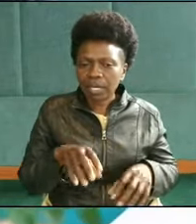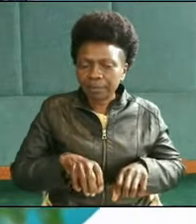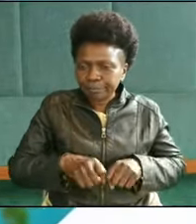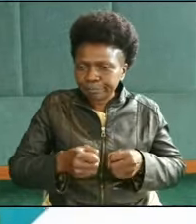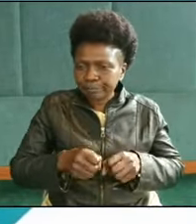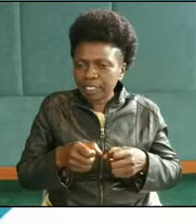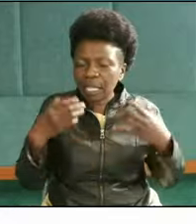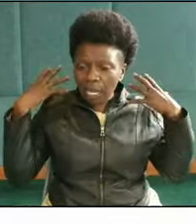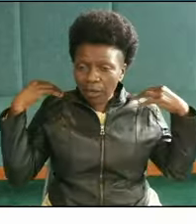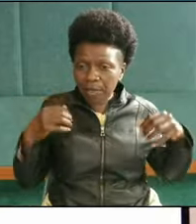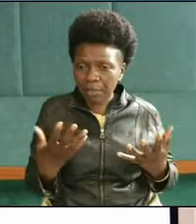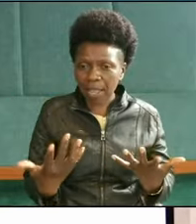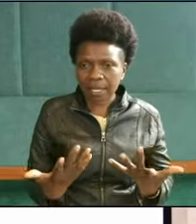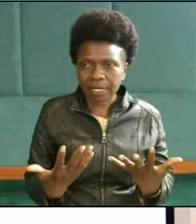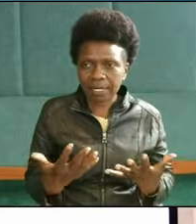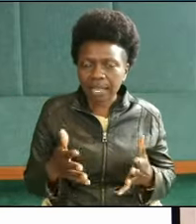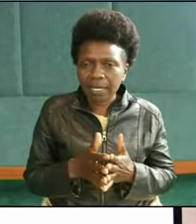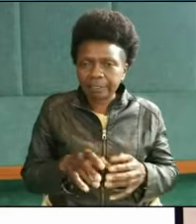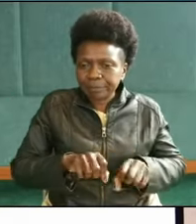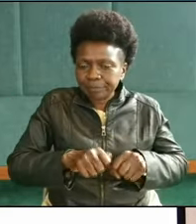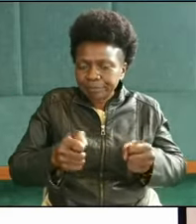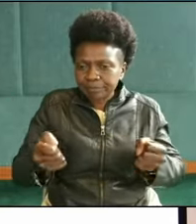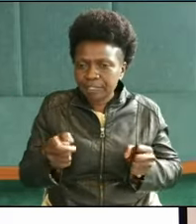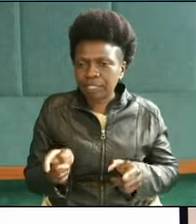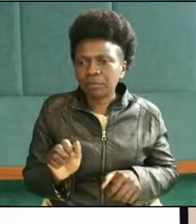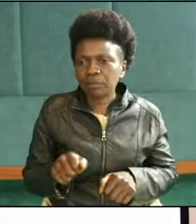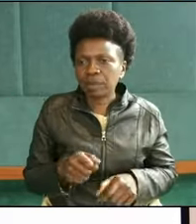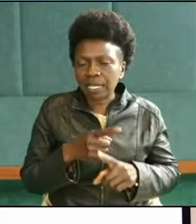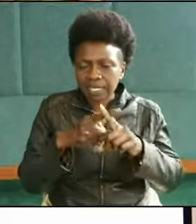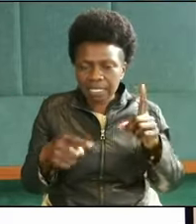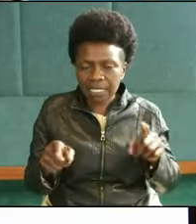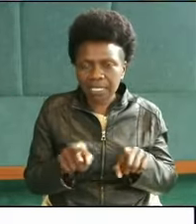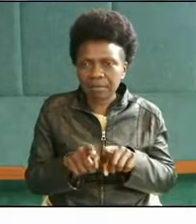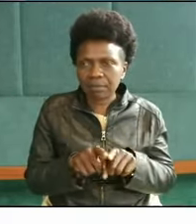take the lion by my hand and tear it and kill it and save the lamb.